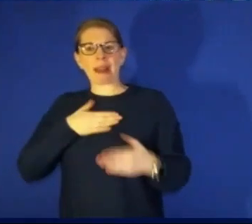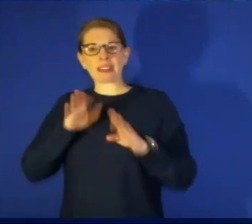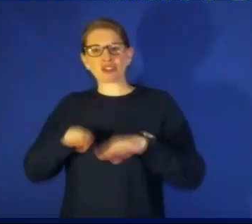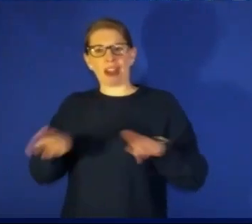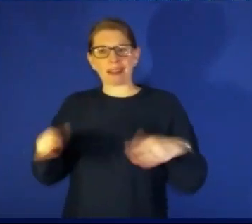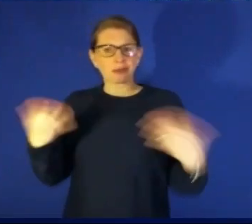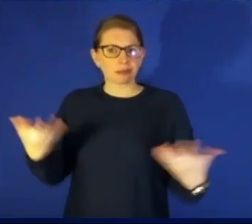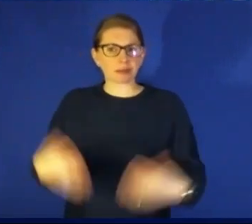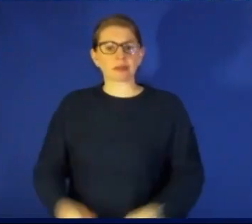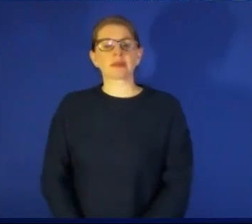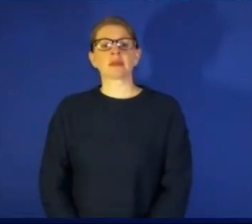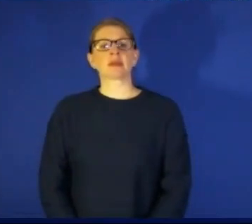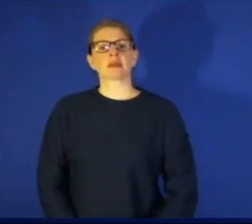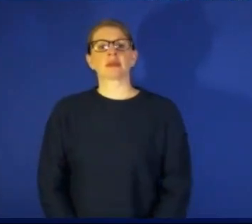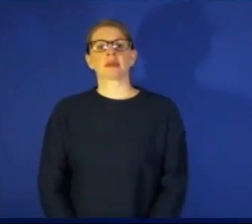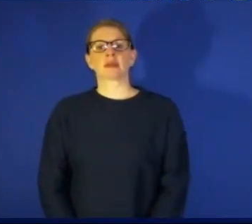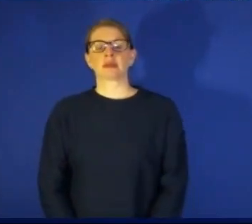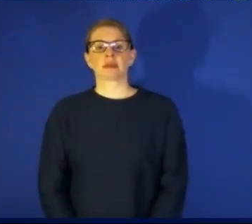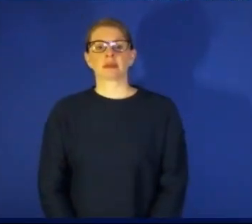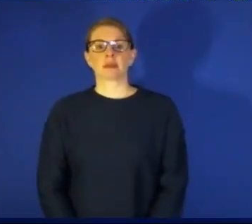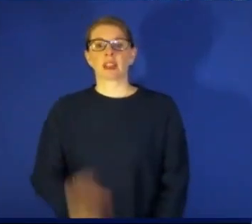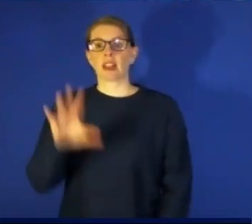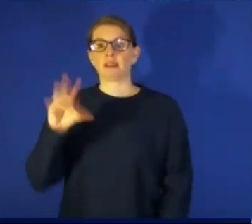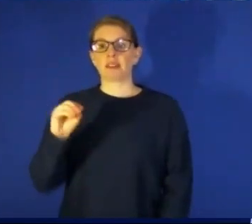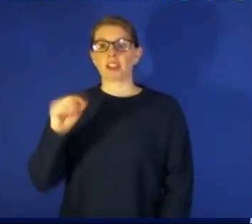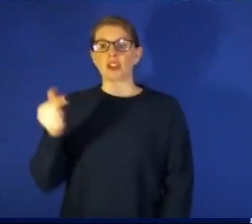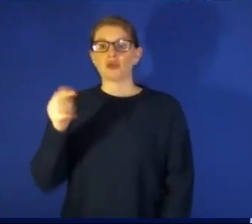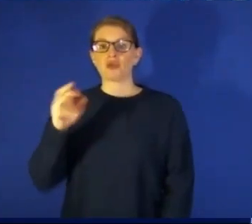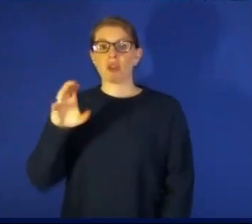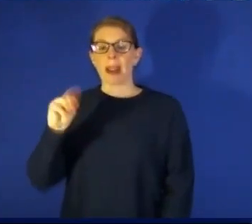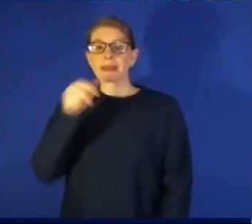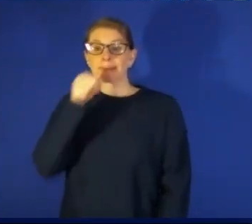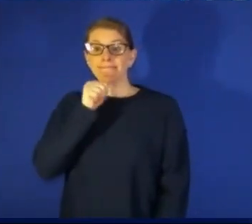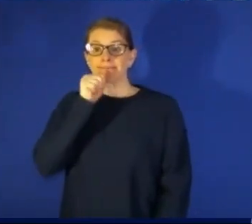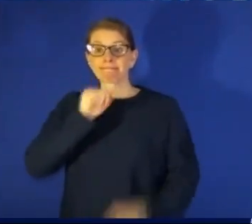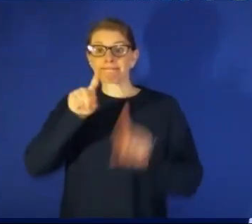the 50-gram glucose tolerance test that you took